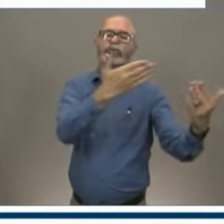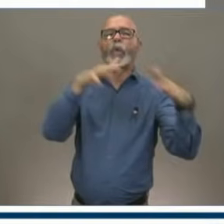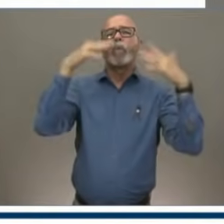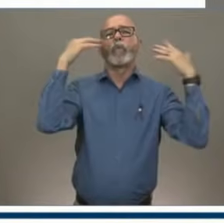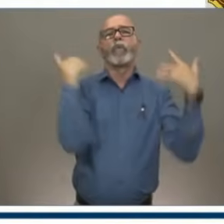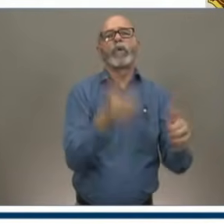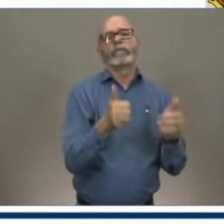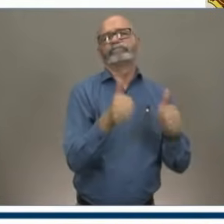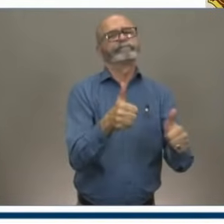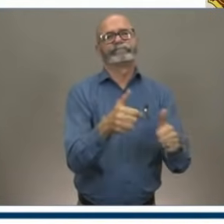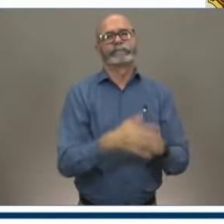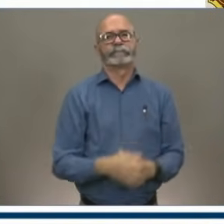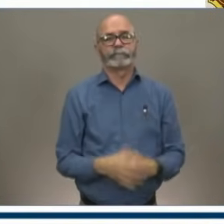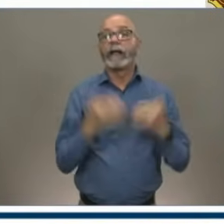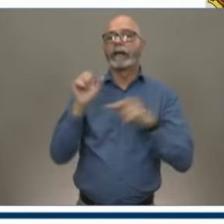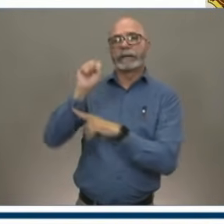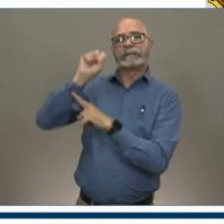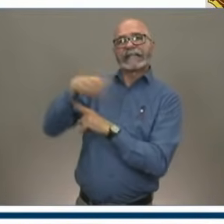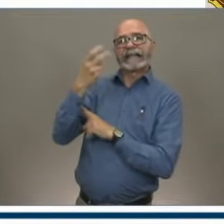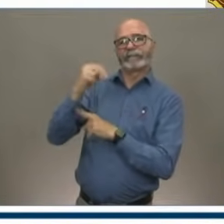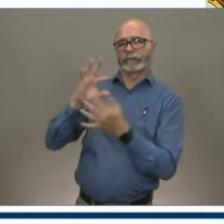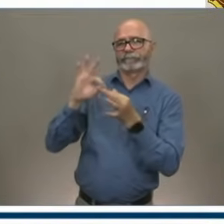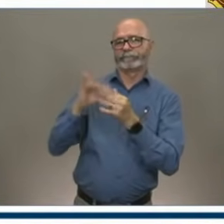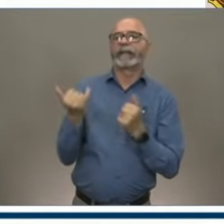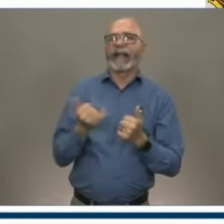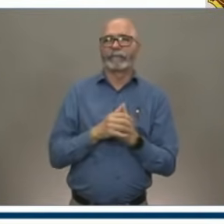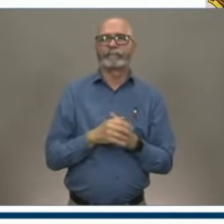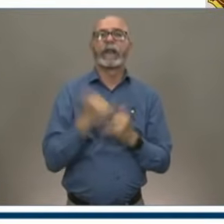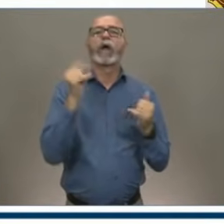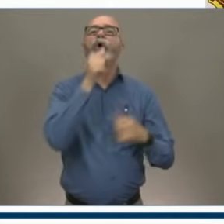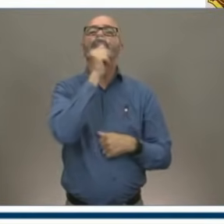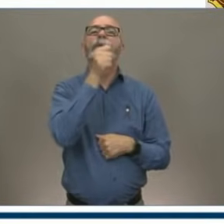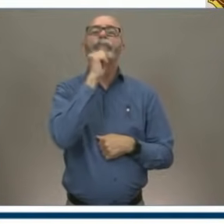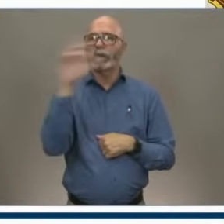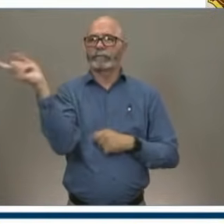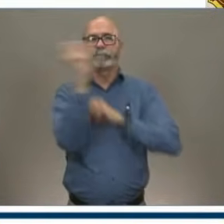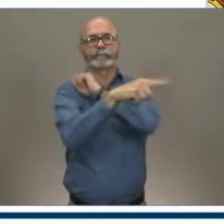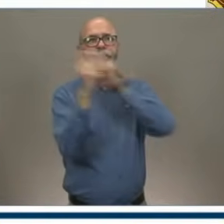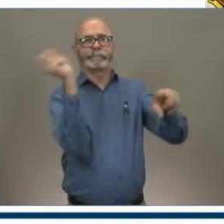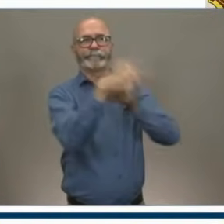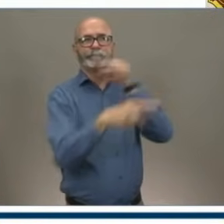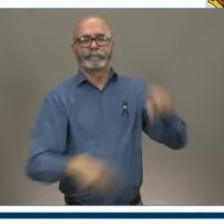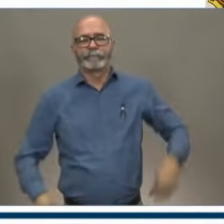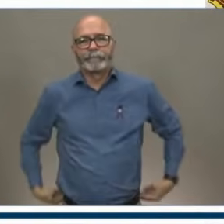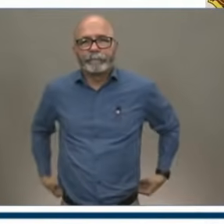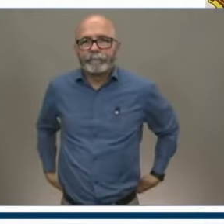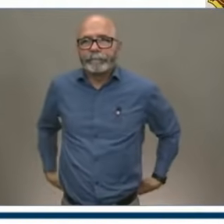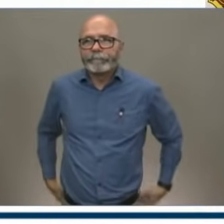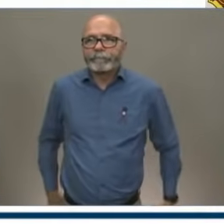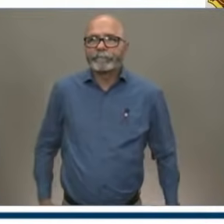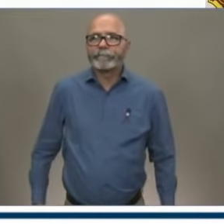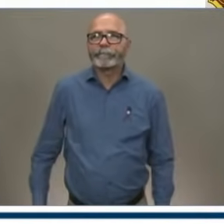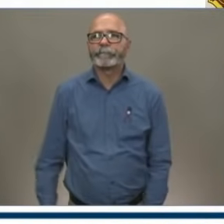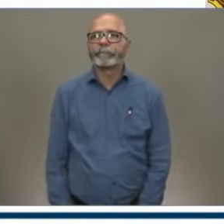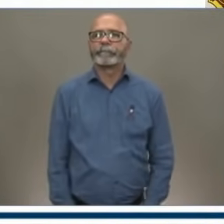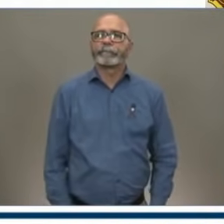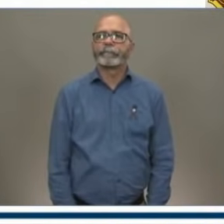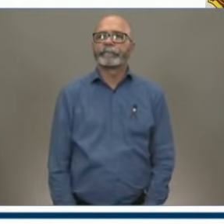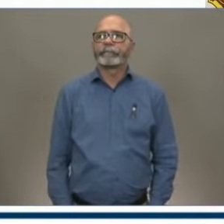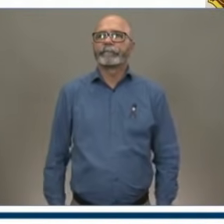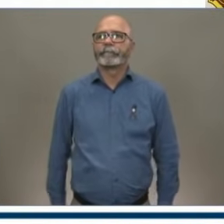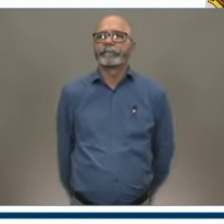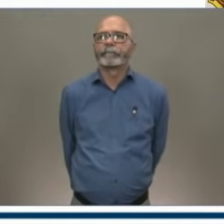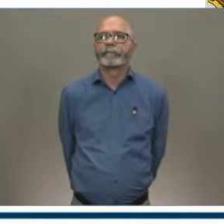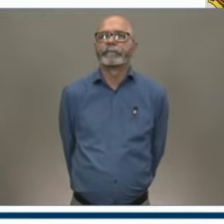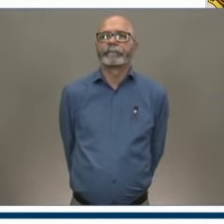Tina? Again, just a reminder, we'll take one question and one follow-up from reporters on the phone in the allotted time that we have for today's briefing.